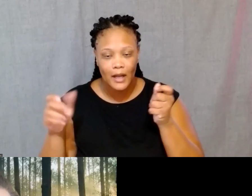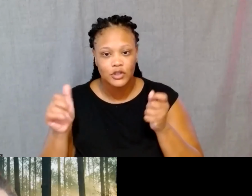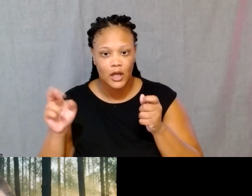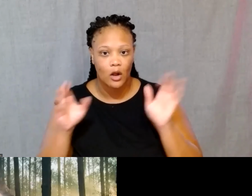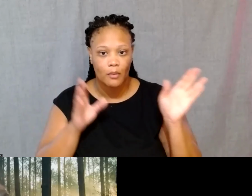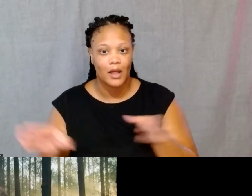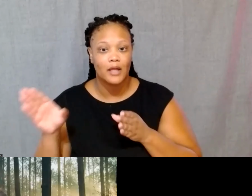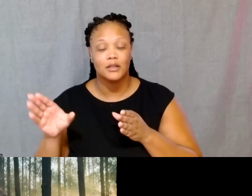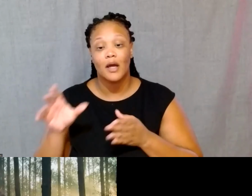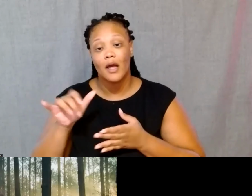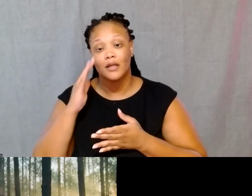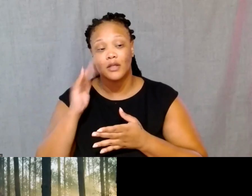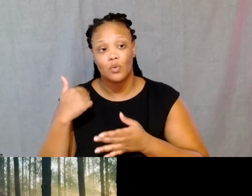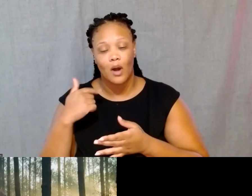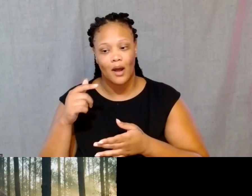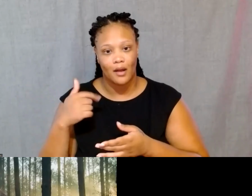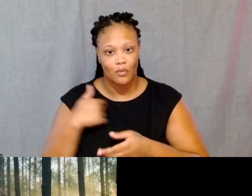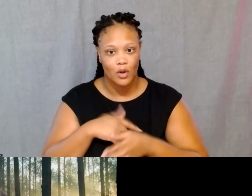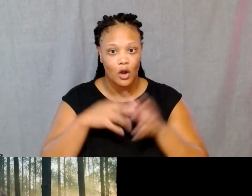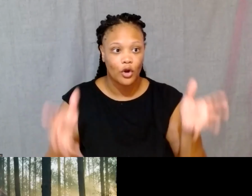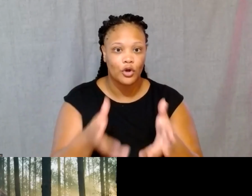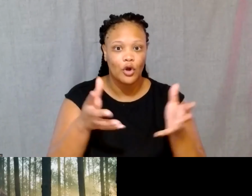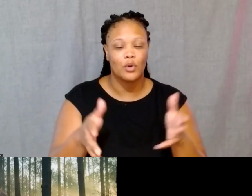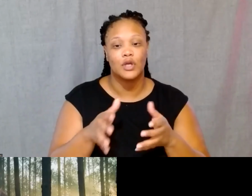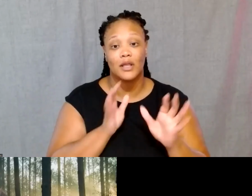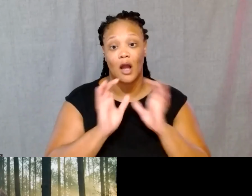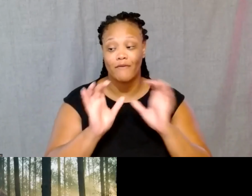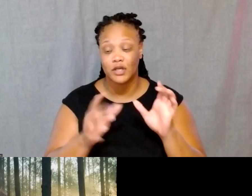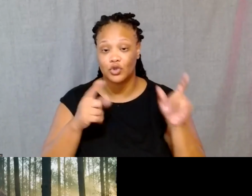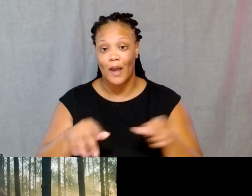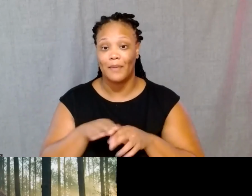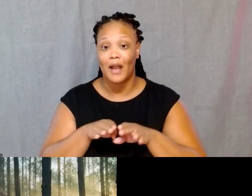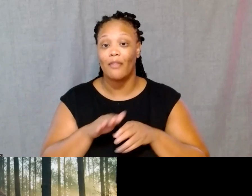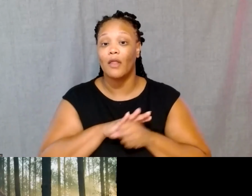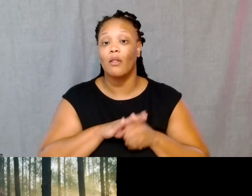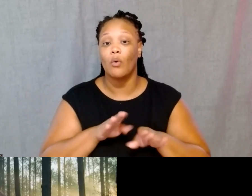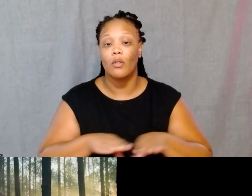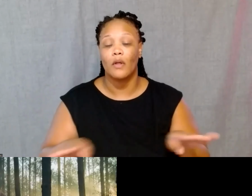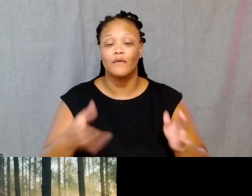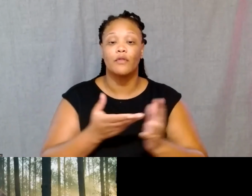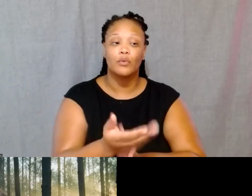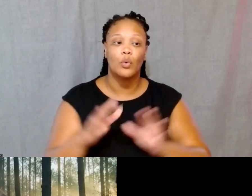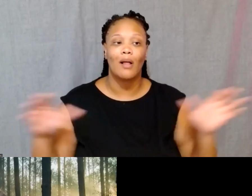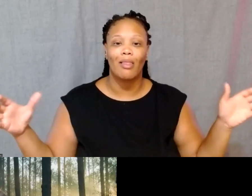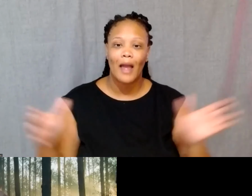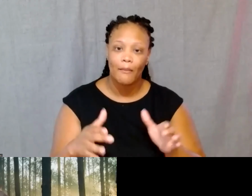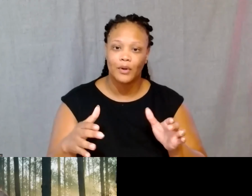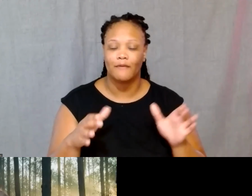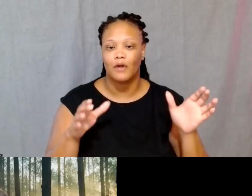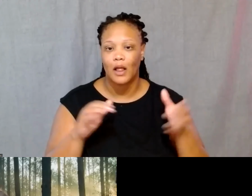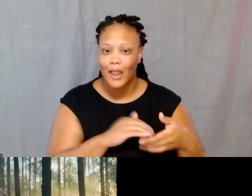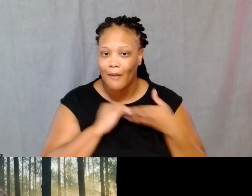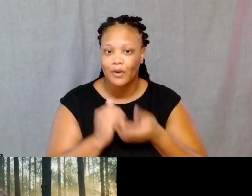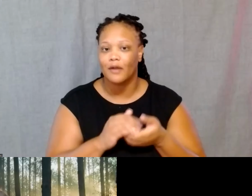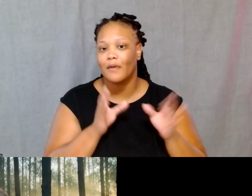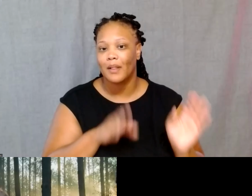they're encouraging some of the conversations at the local level through the collaborative planning groups as well. So continuing these conversations,